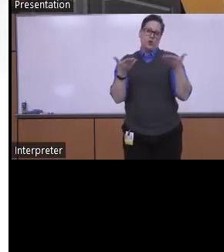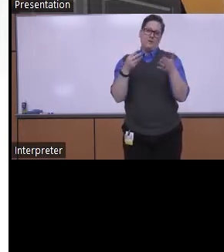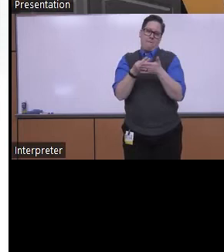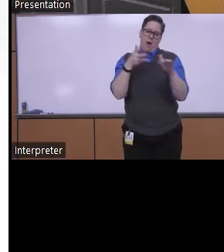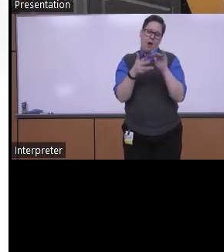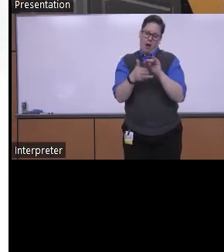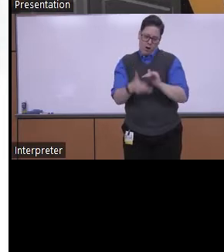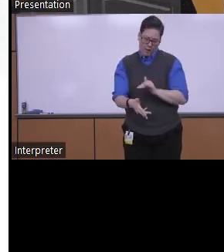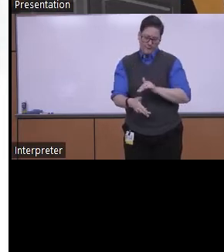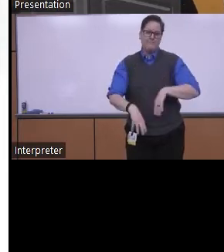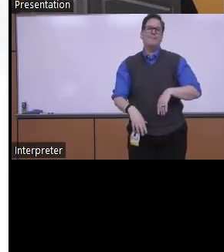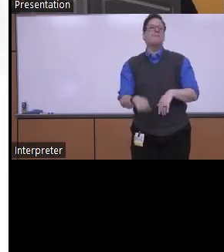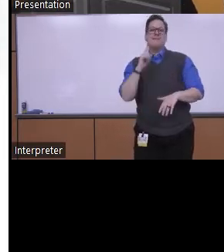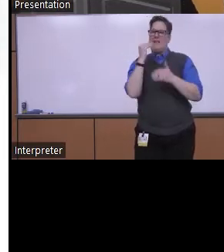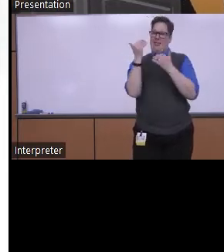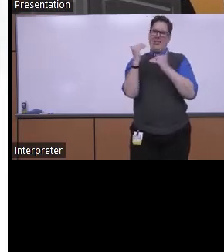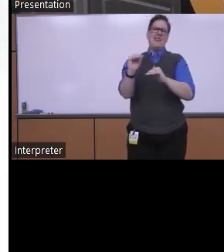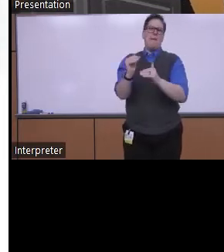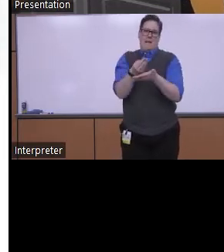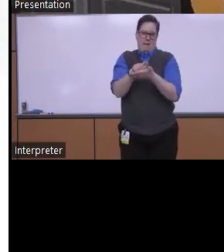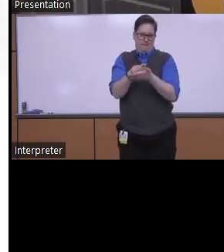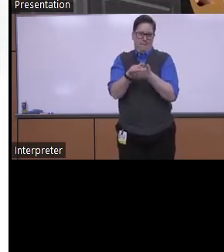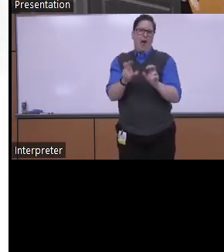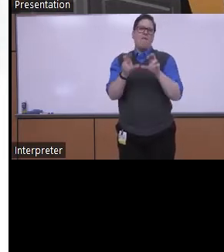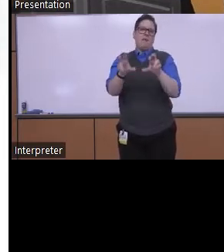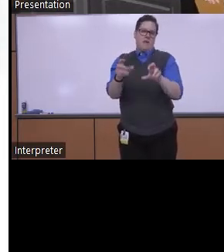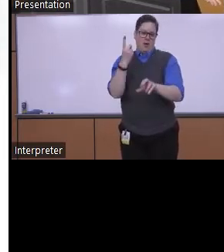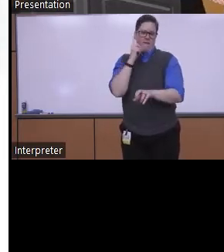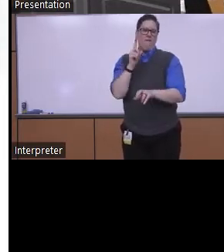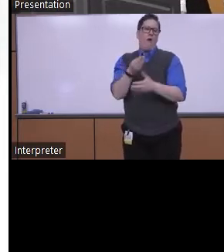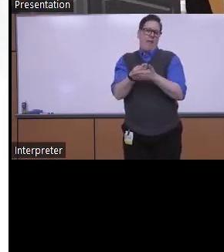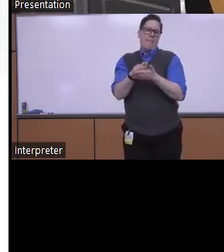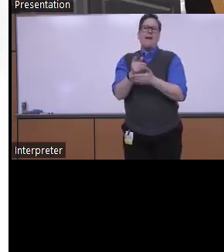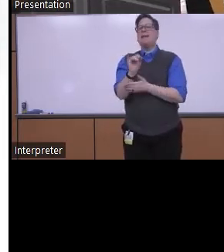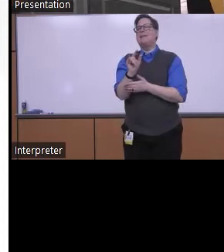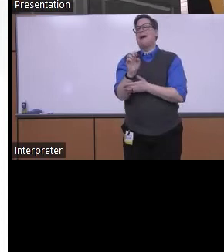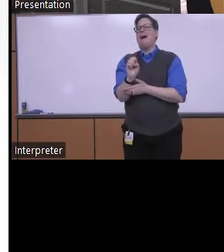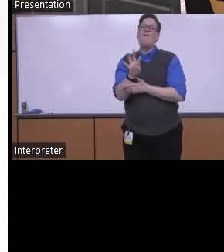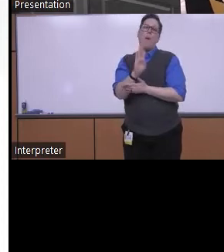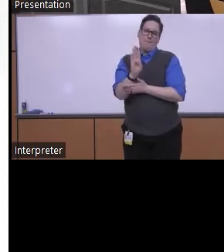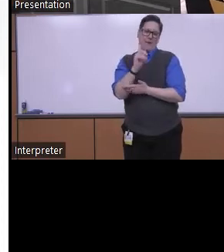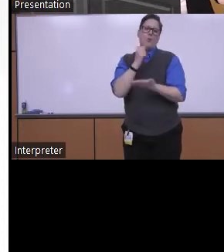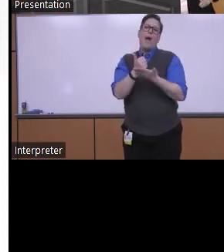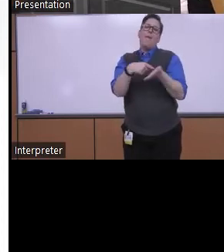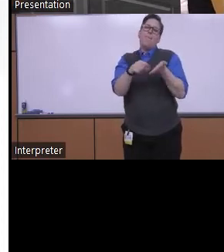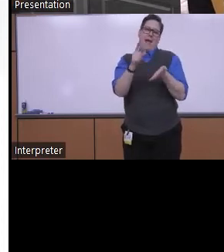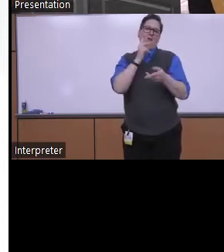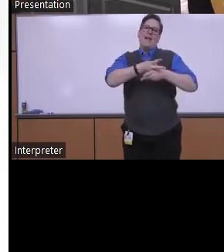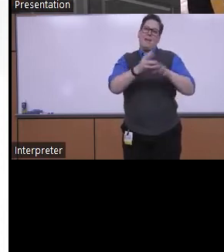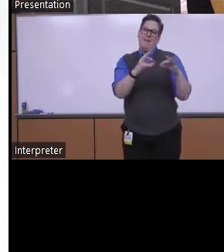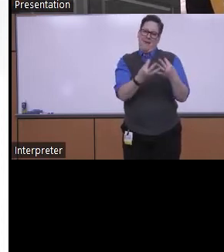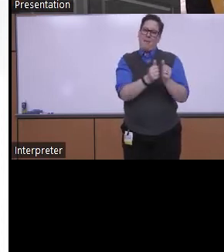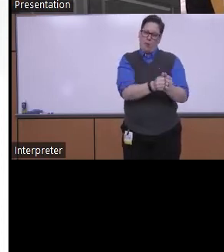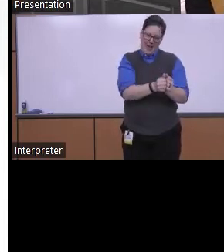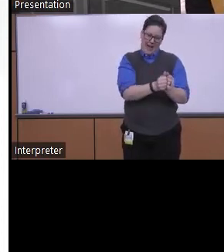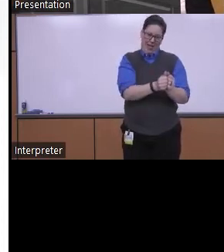happens. The Reagan administration limited the appropriation for Title 4B money, which is what was supposed to pay for family preservation. In